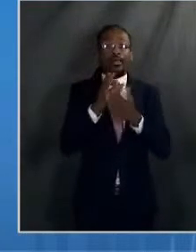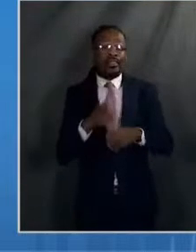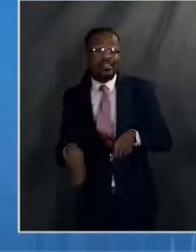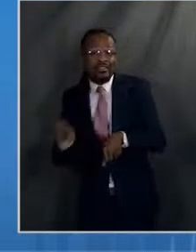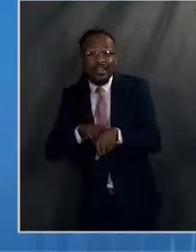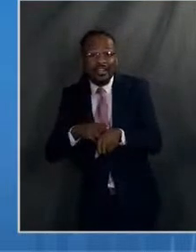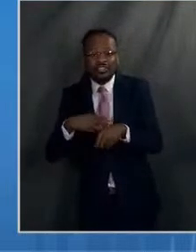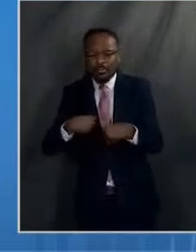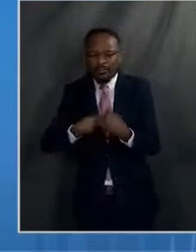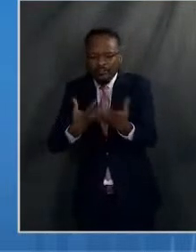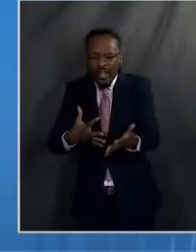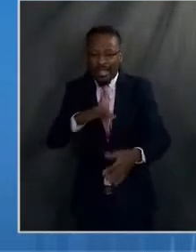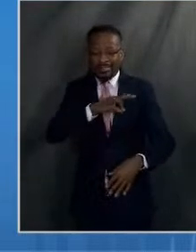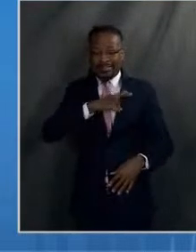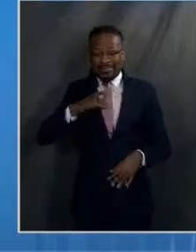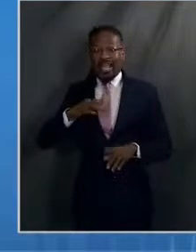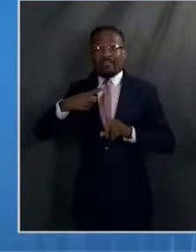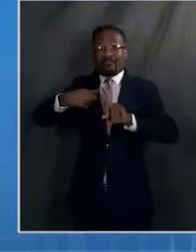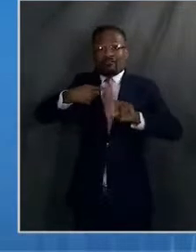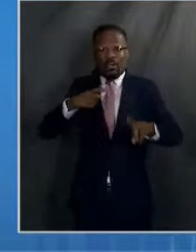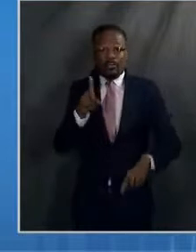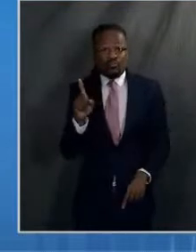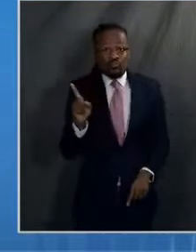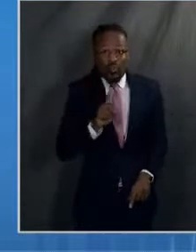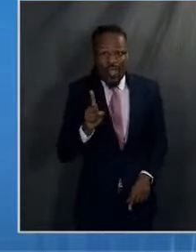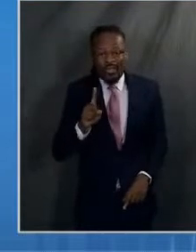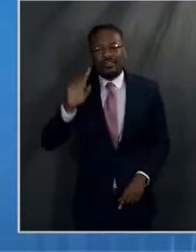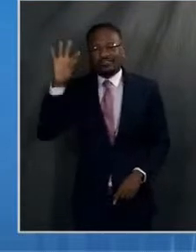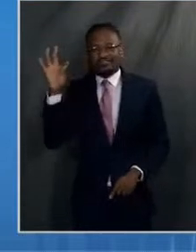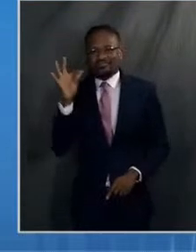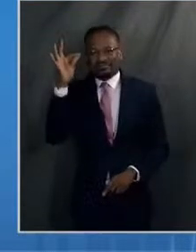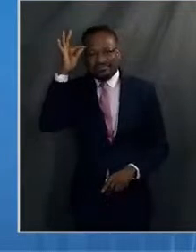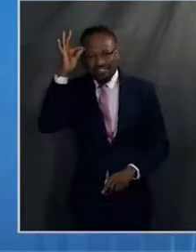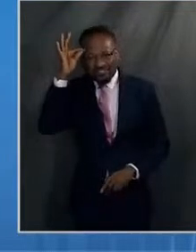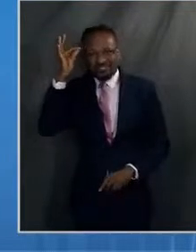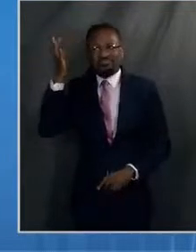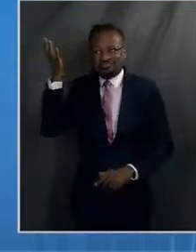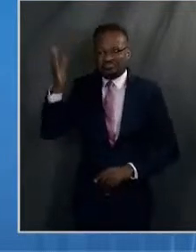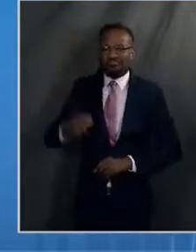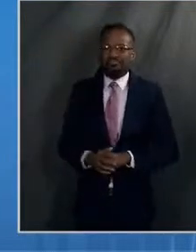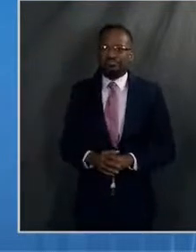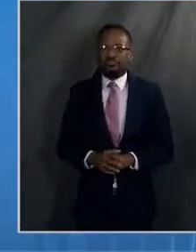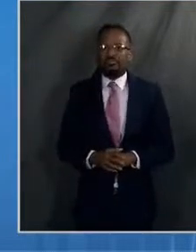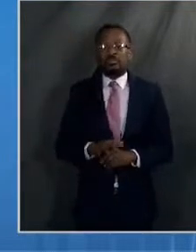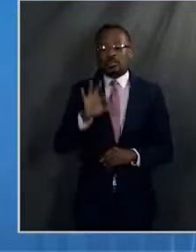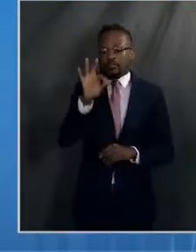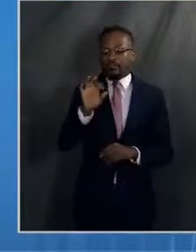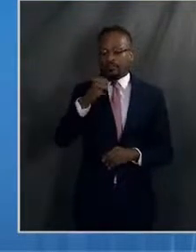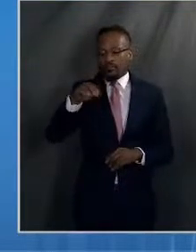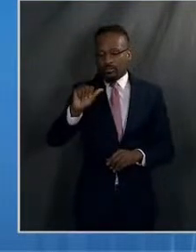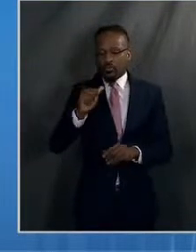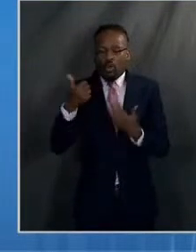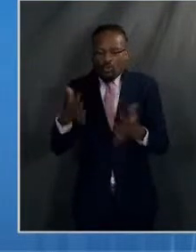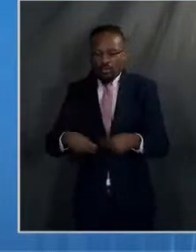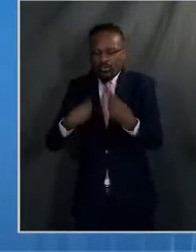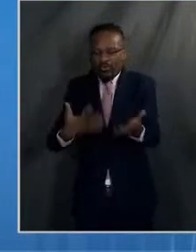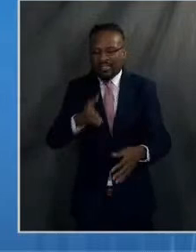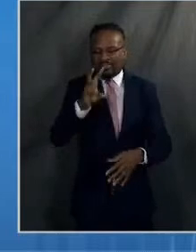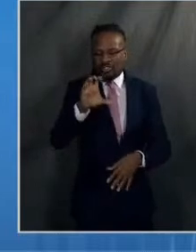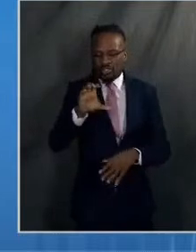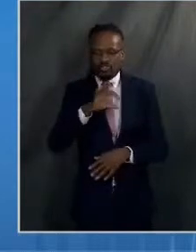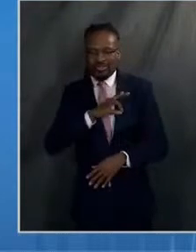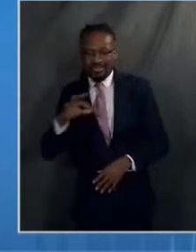additional staff from the federal government. FEMA has already assigned over 600 staff to this effort, including experts